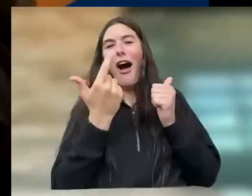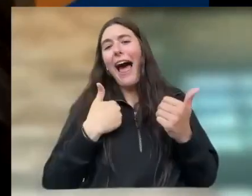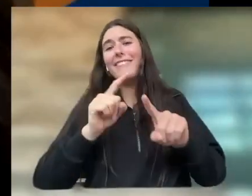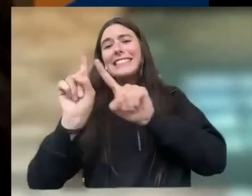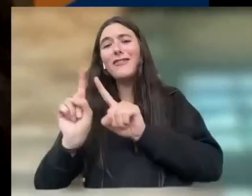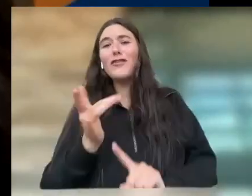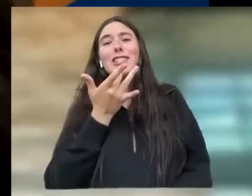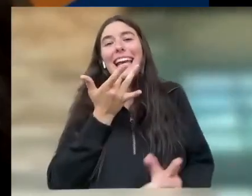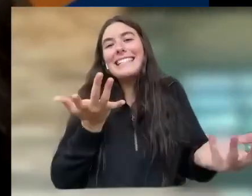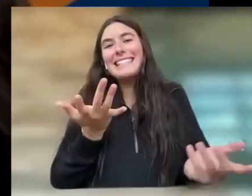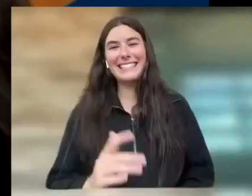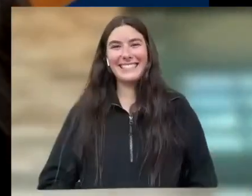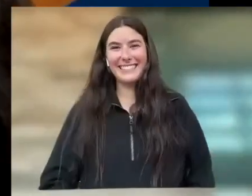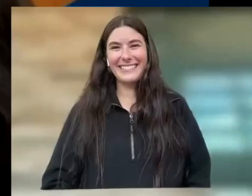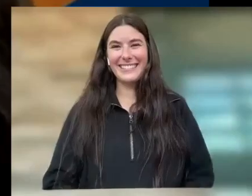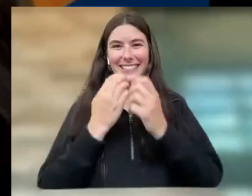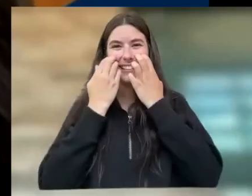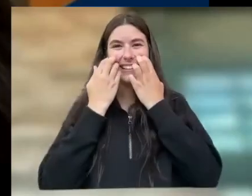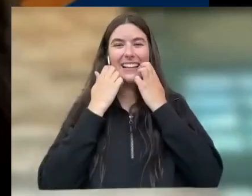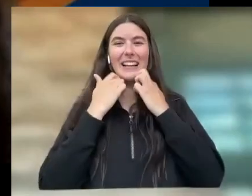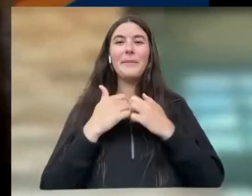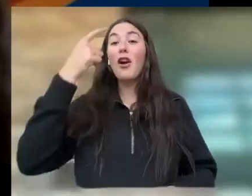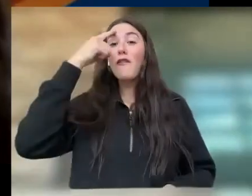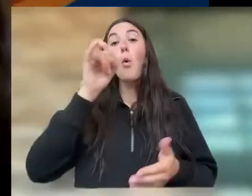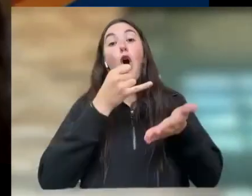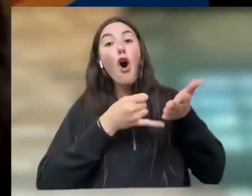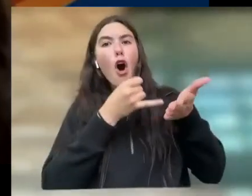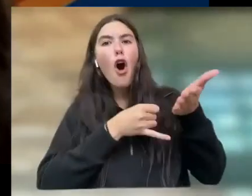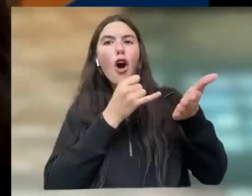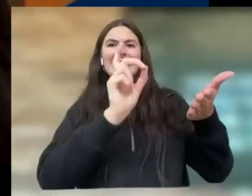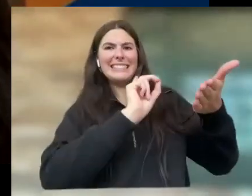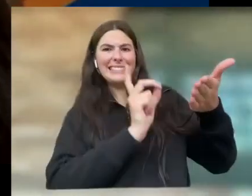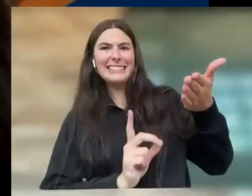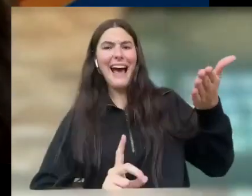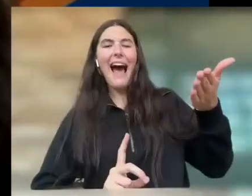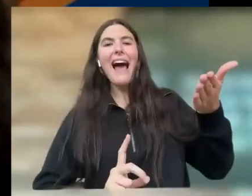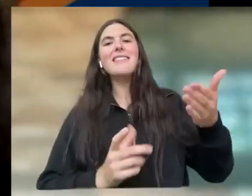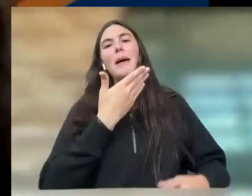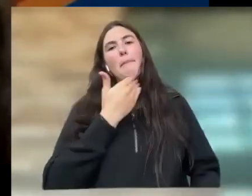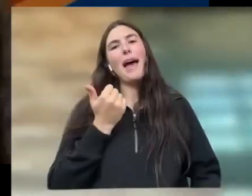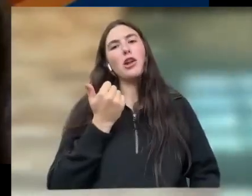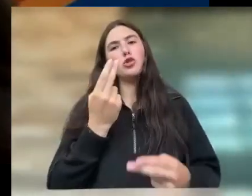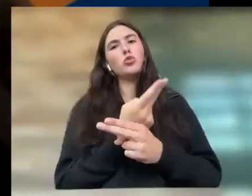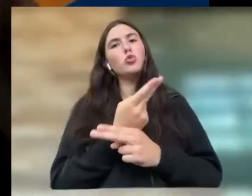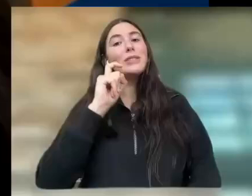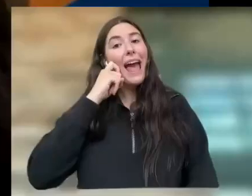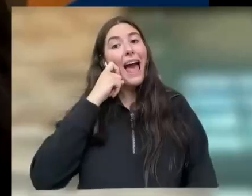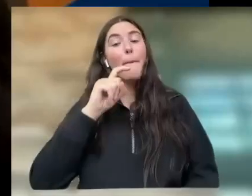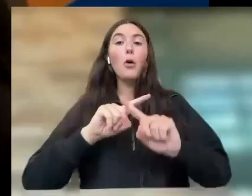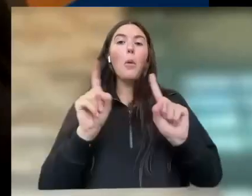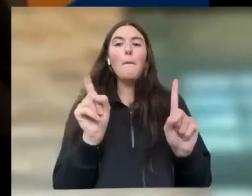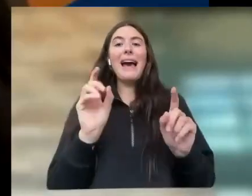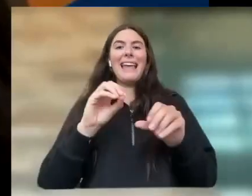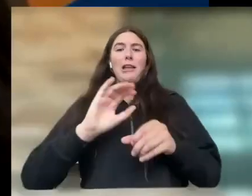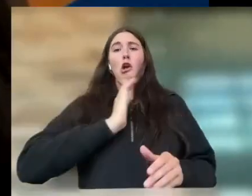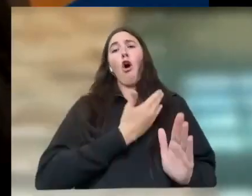and I do know for art and design, it is more useful to use Apple, but in our world,